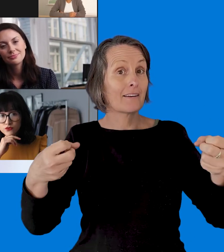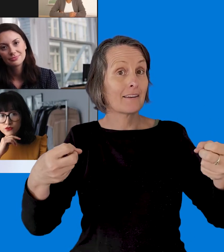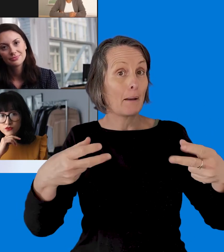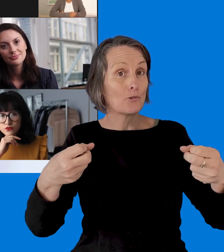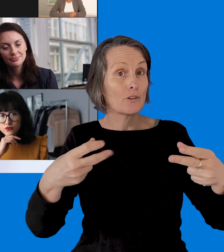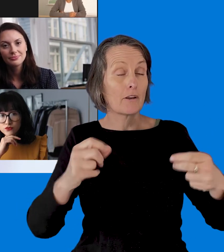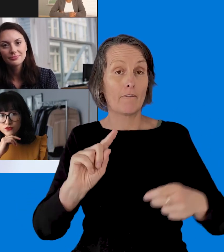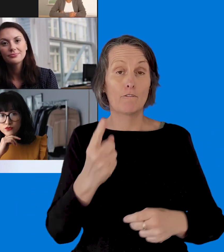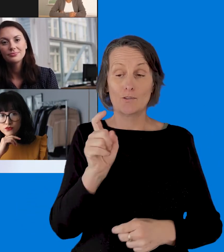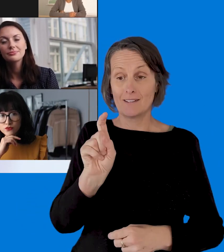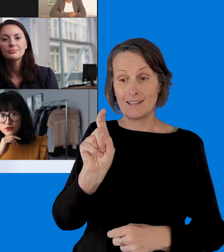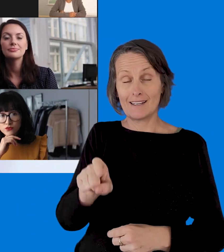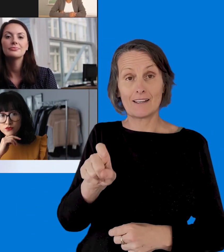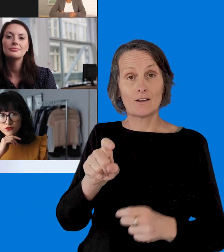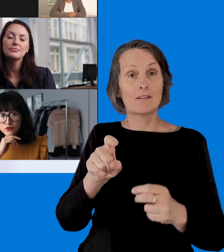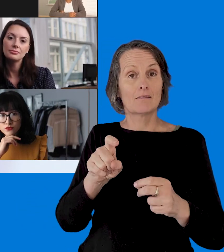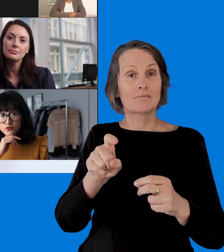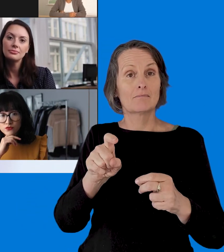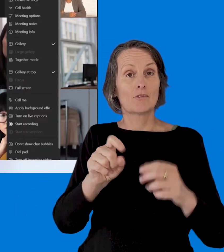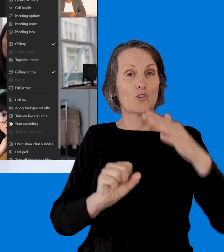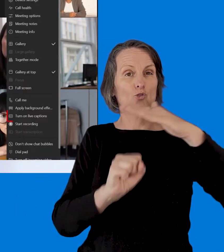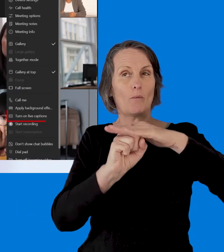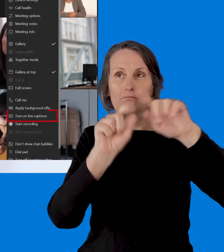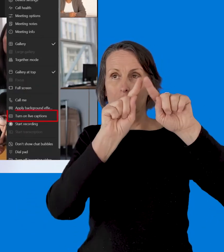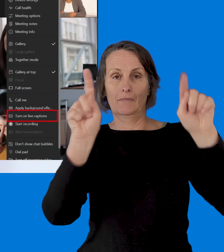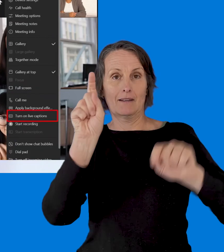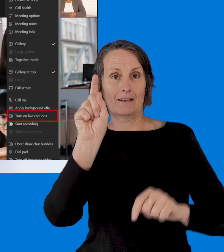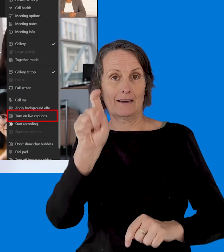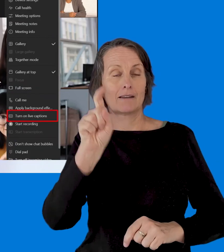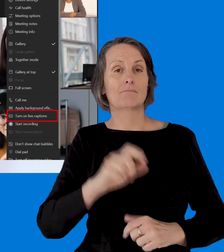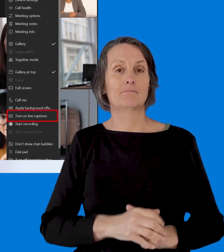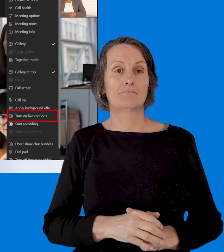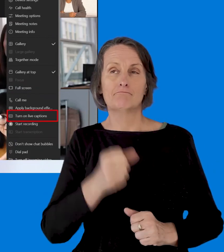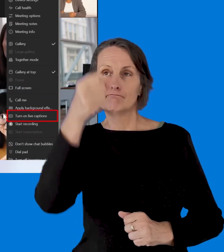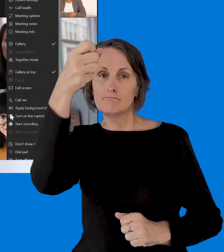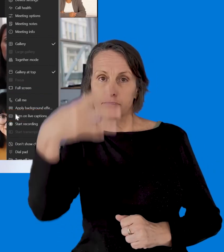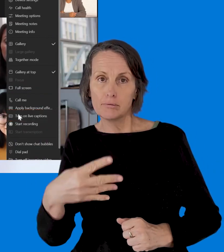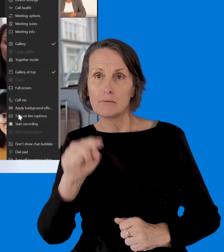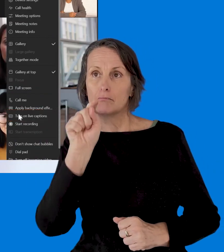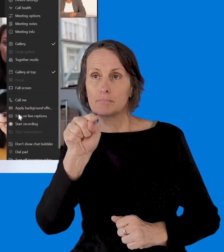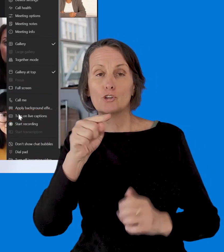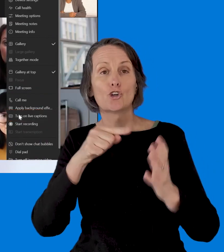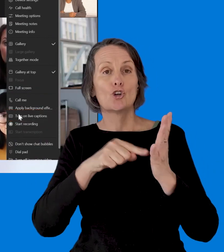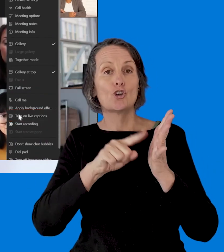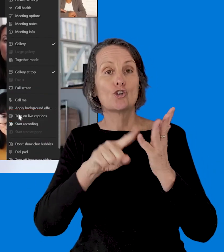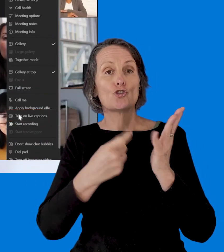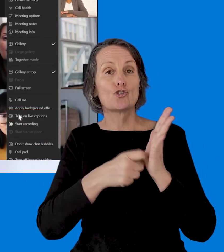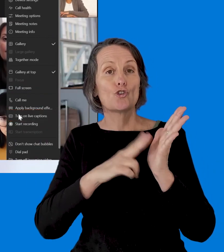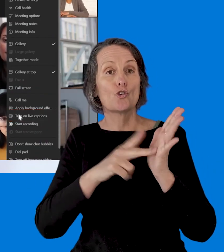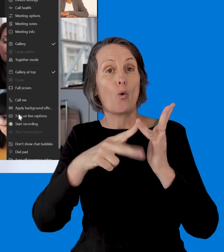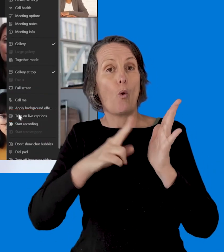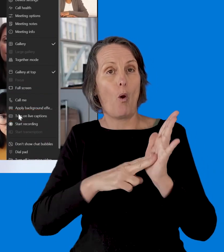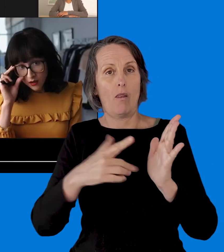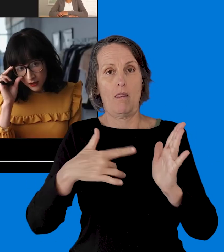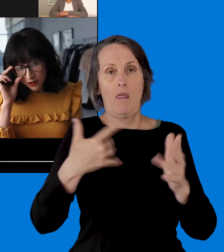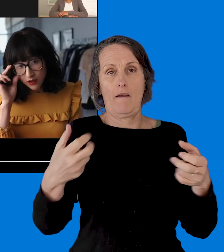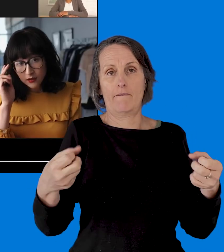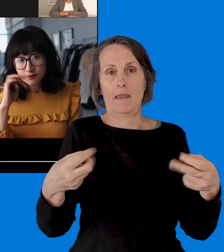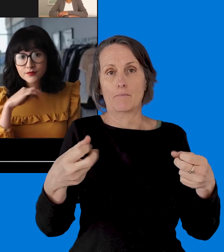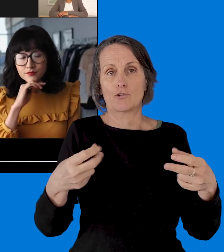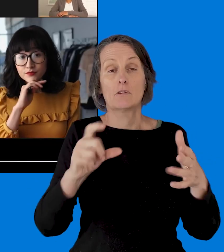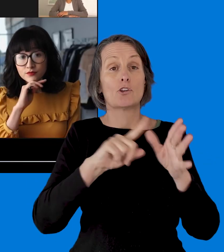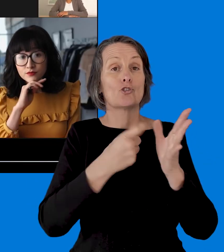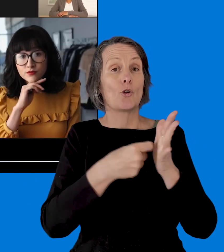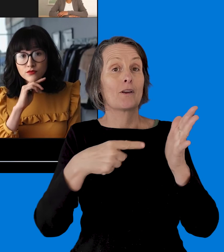captions are being provided, first click on the overflow menu at the top of the screen. Within that menu, select Turn on Live Captions. The